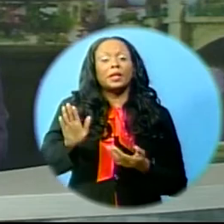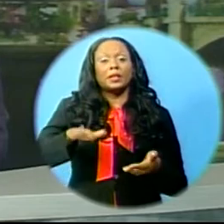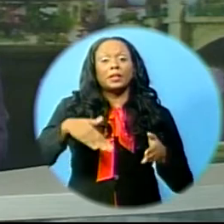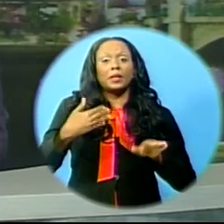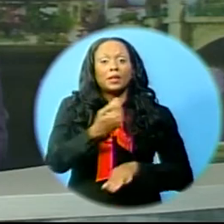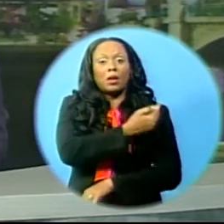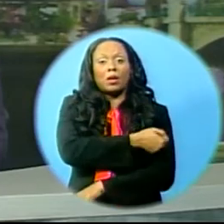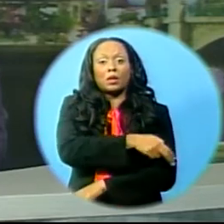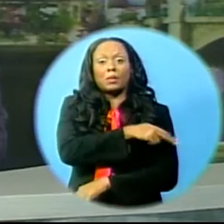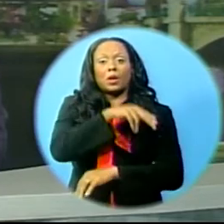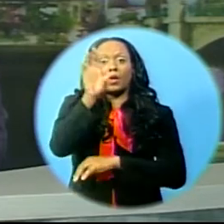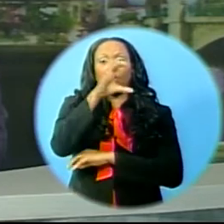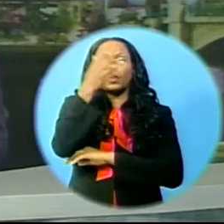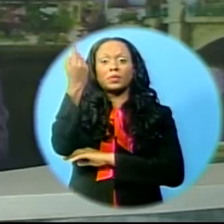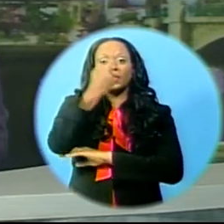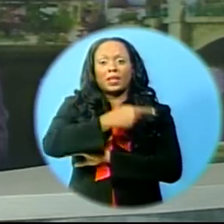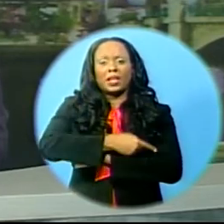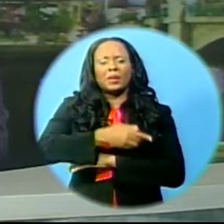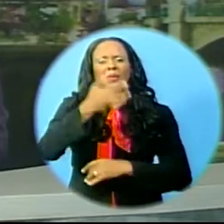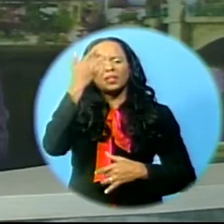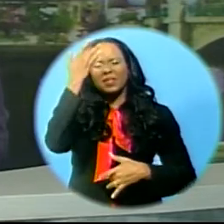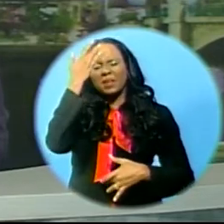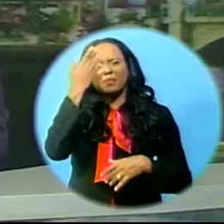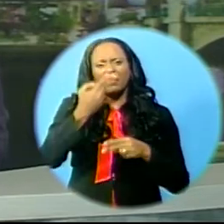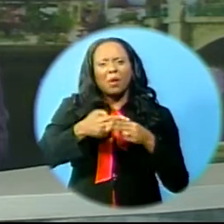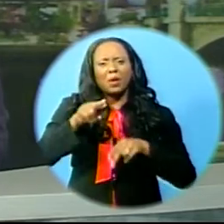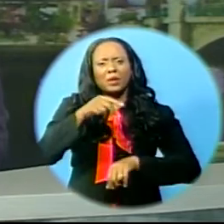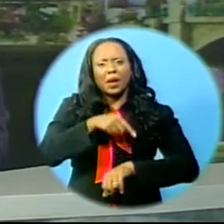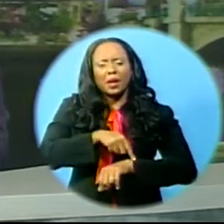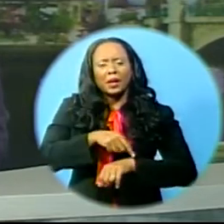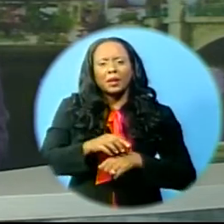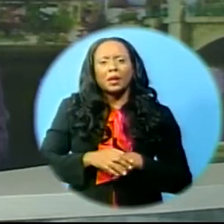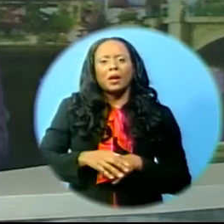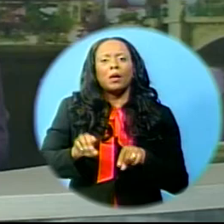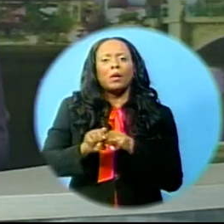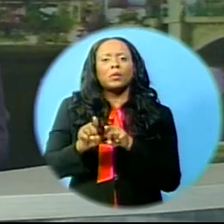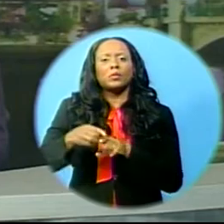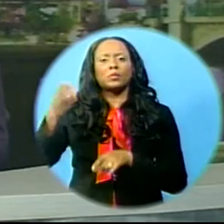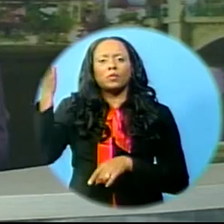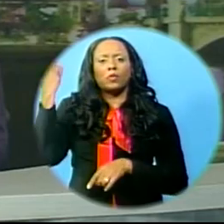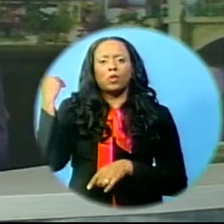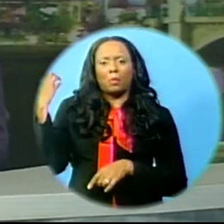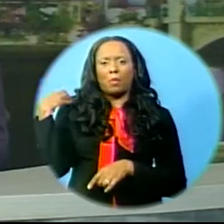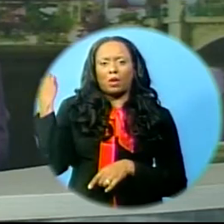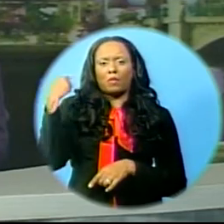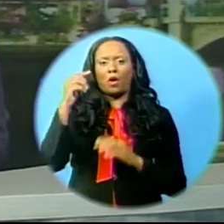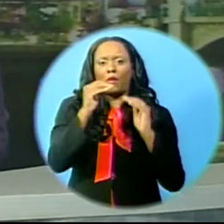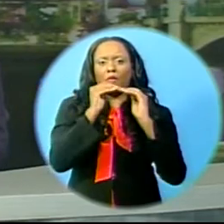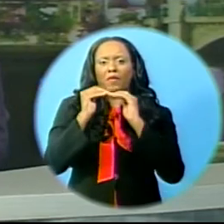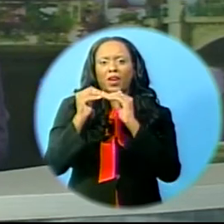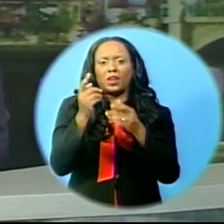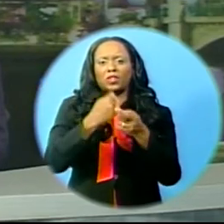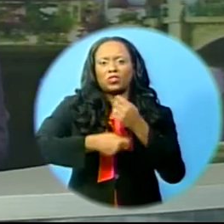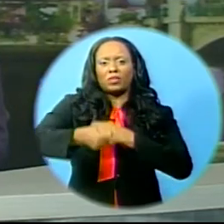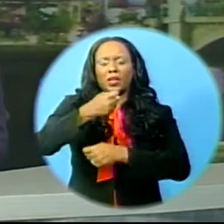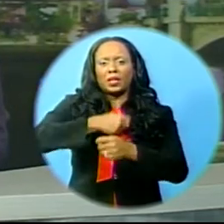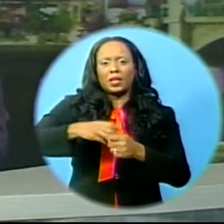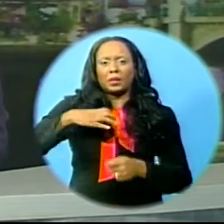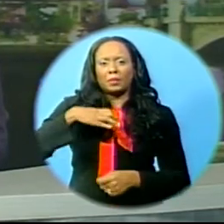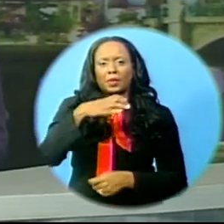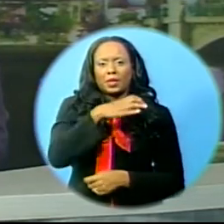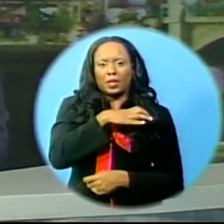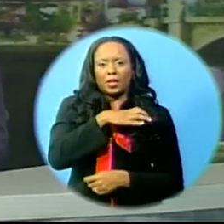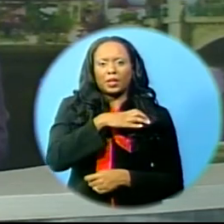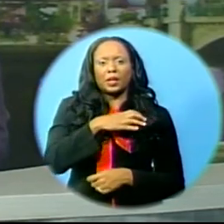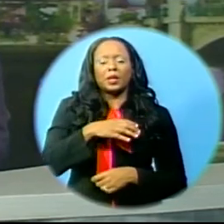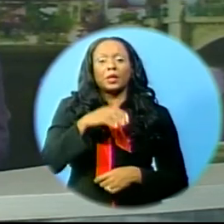Day after a brief illness. Mr. King was also a former chairman of the Fair Trading Commission, a post he took up after retiring